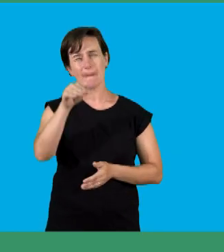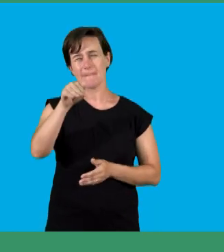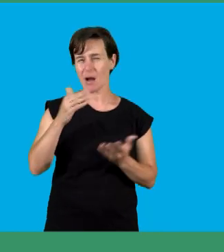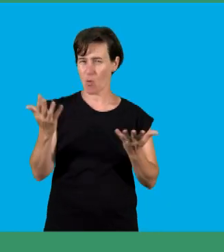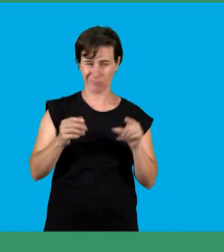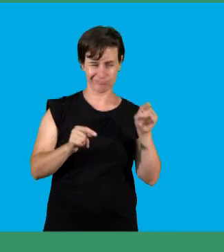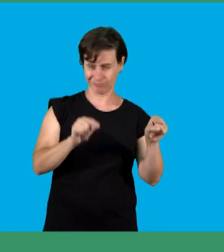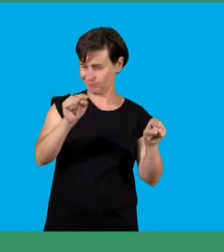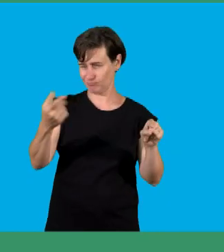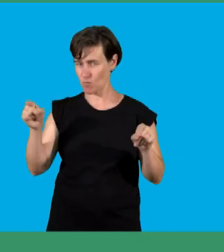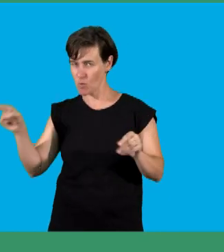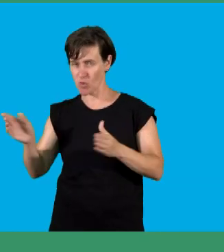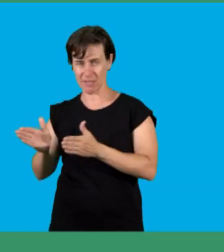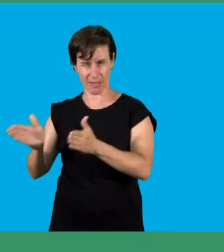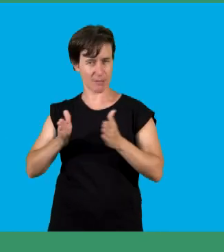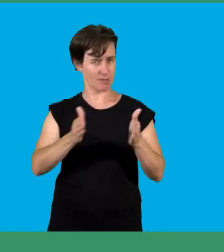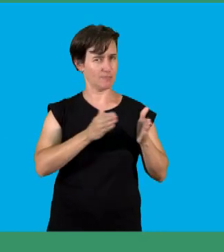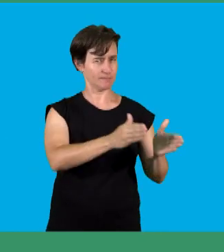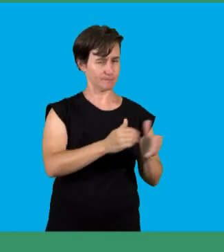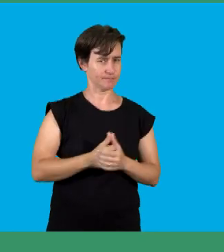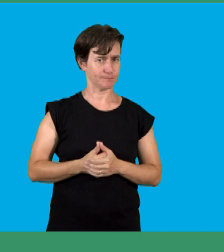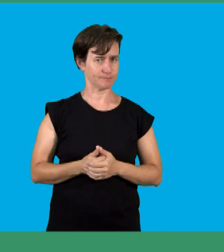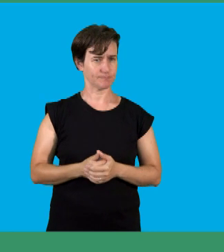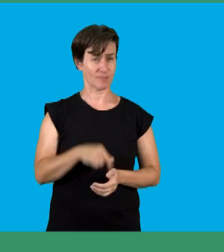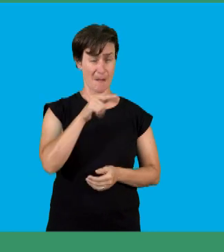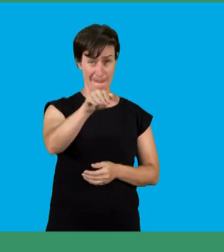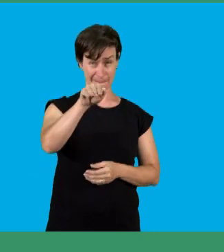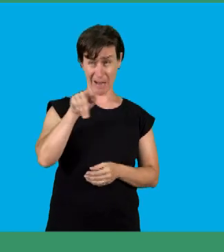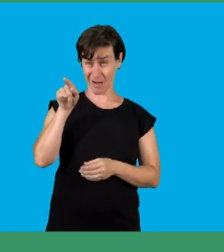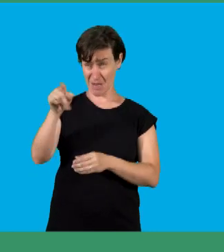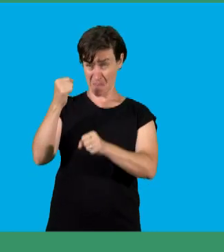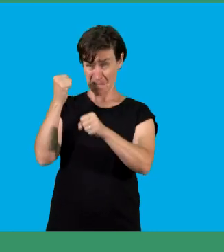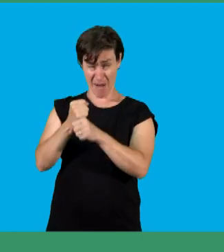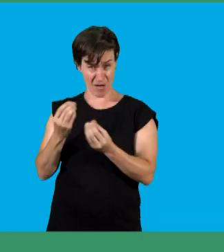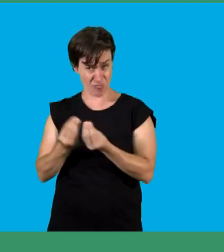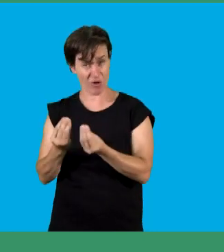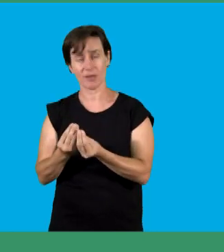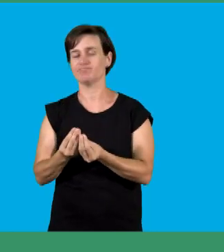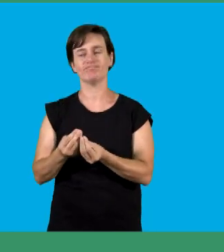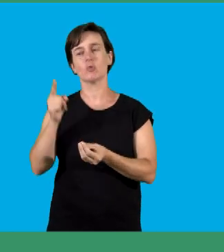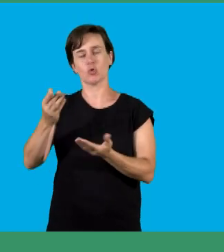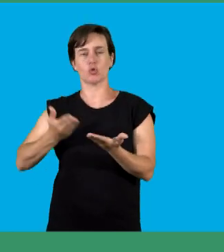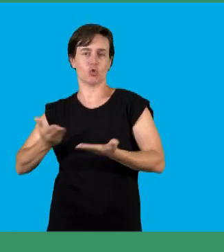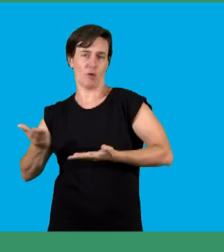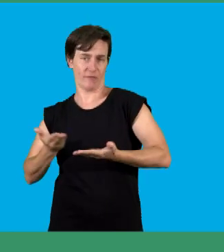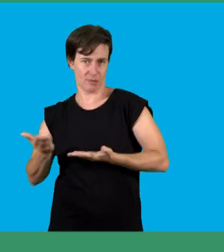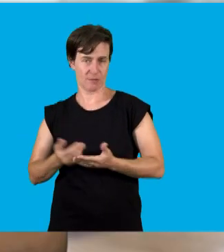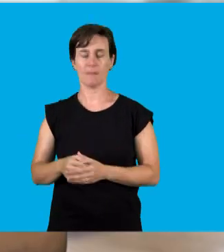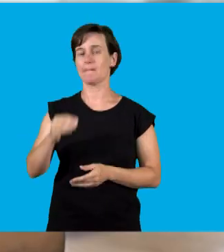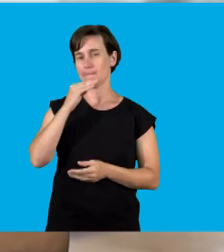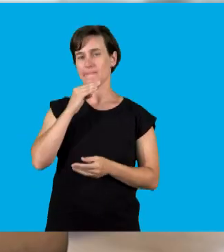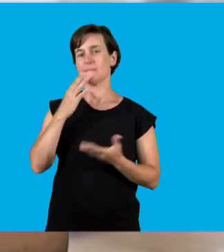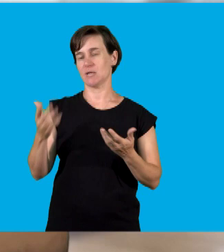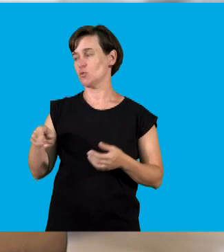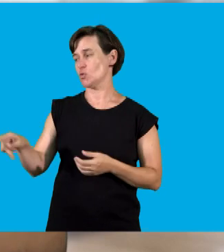Where do we find our banking industry? Remember, we don't deal with products at bank, but we deal with a service rather than